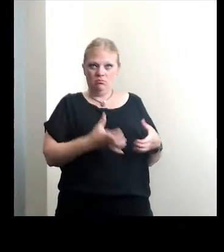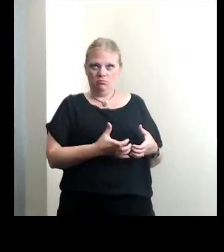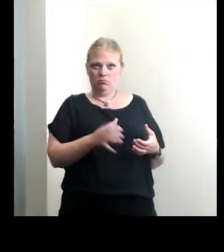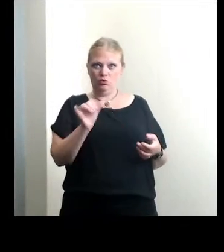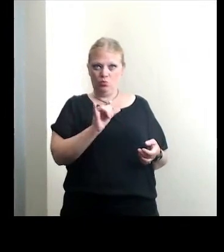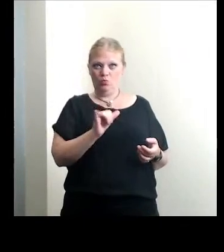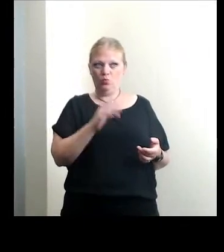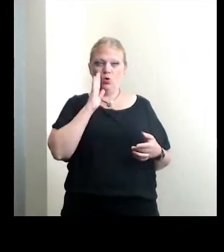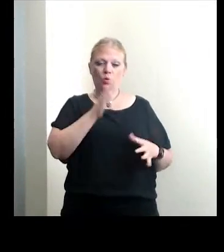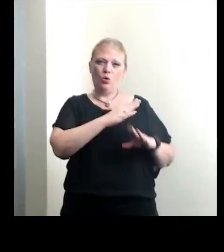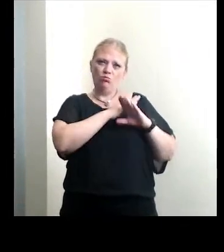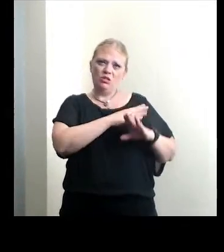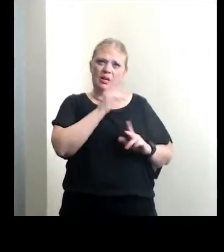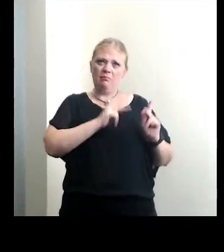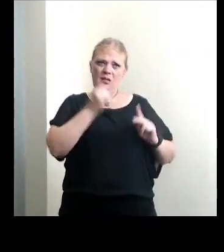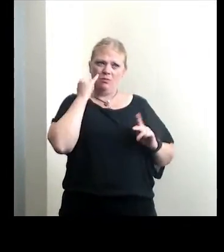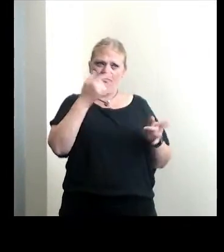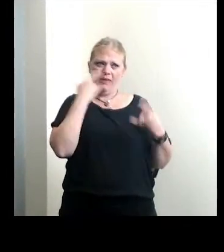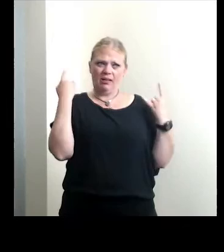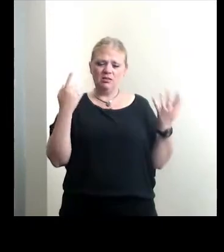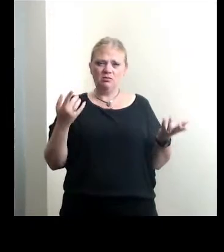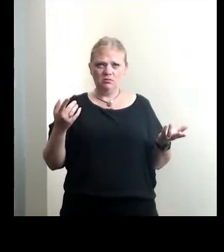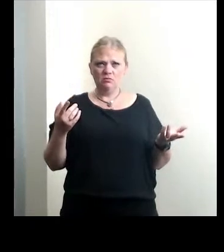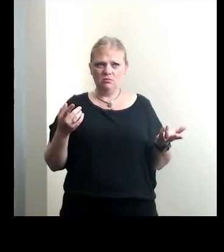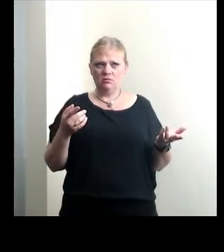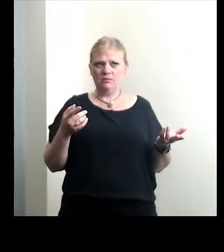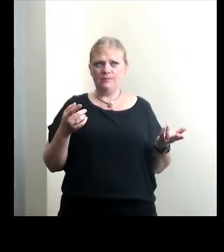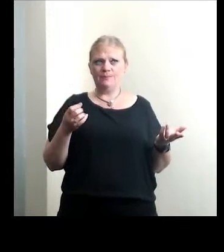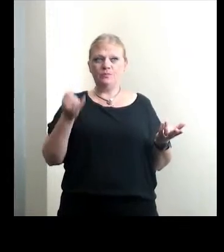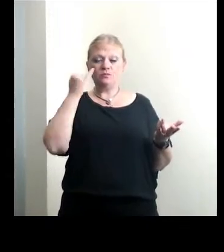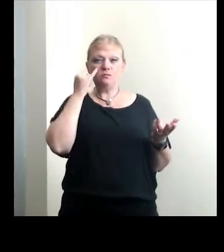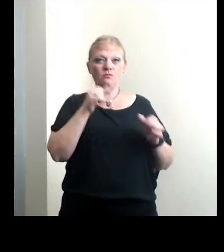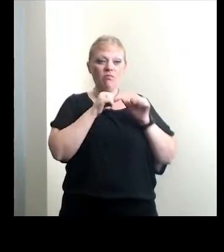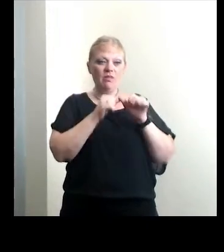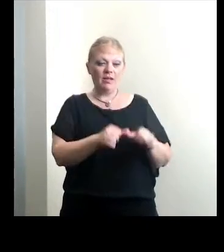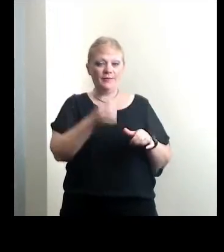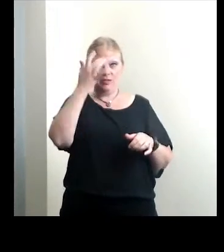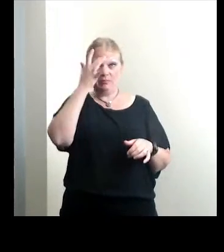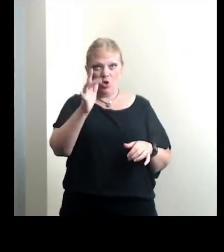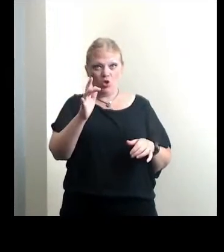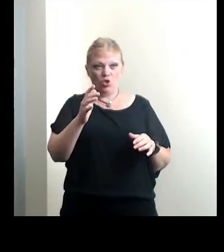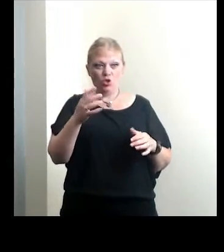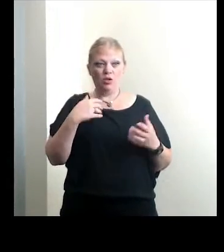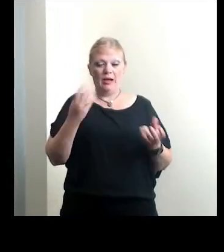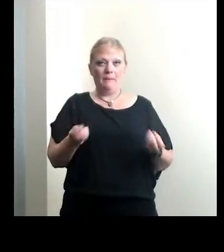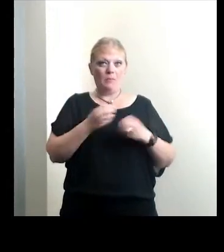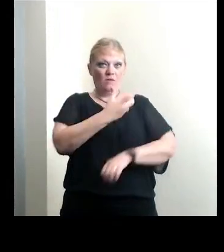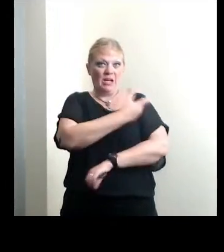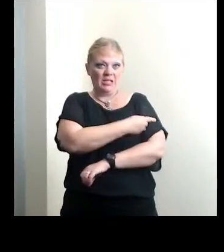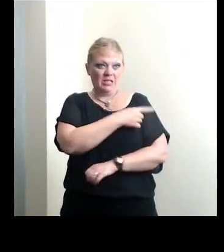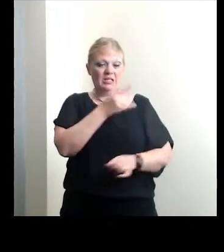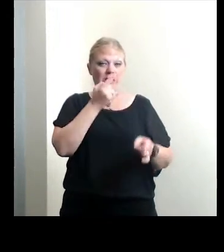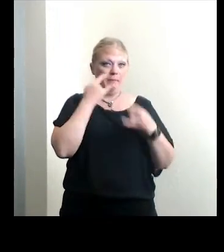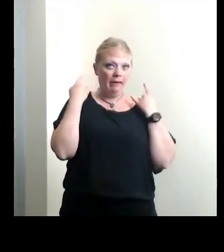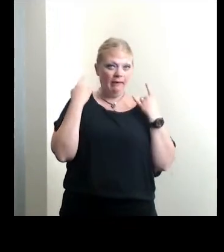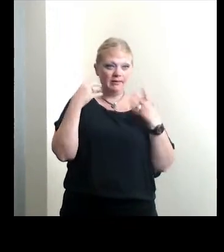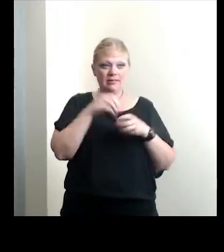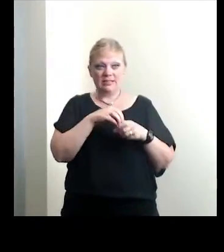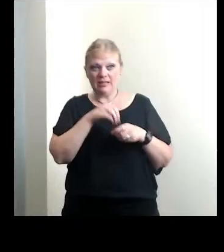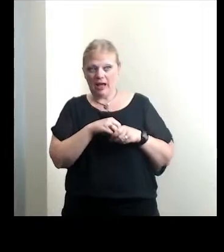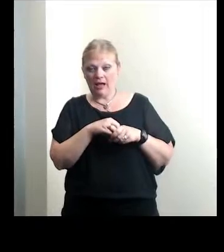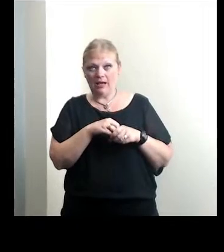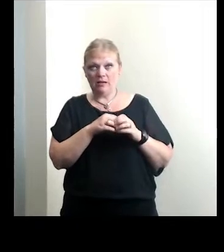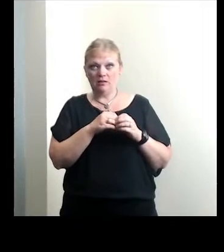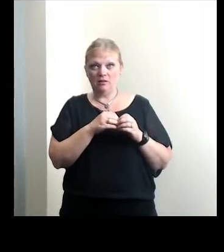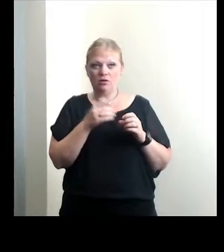will protect individuals if you're wearing masks. So if we continue to be smart, get high vaccination rates, people wear masks indoors,